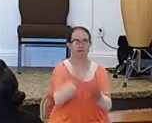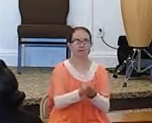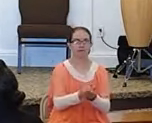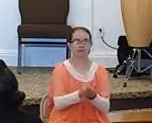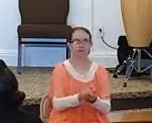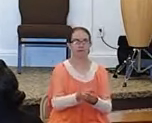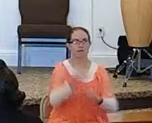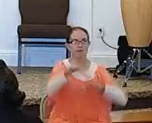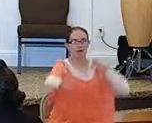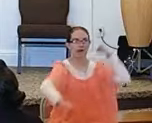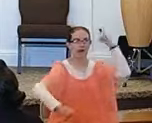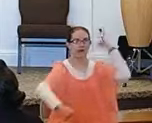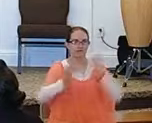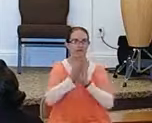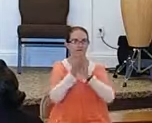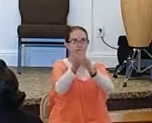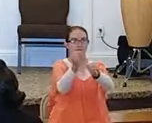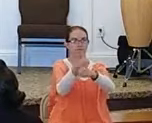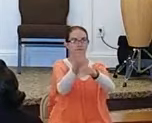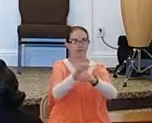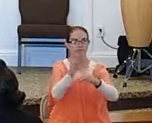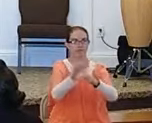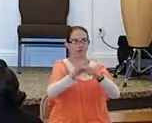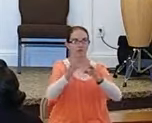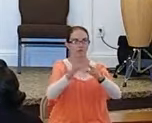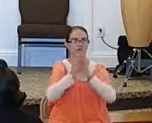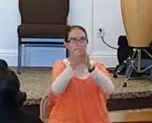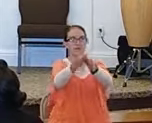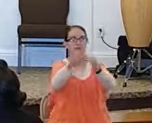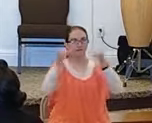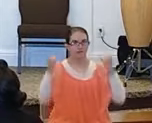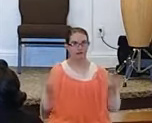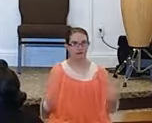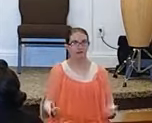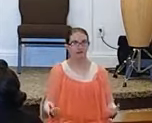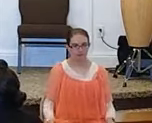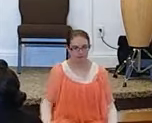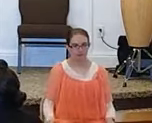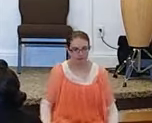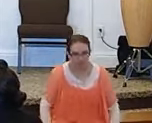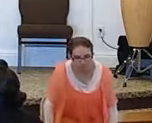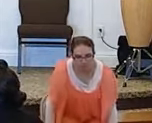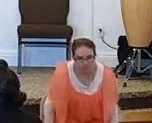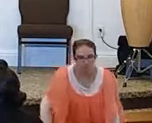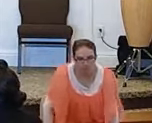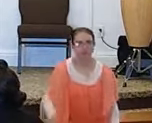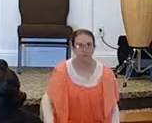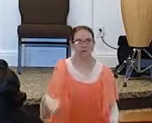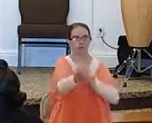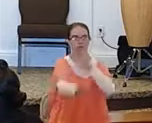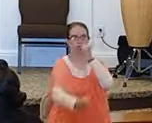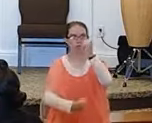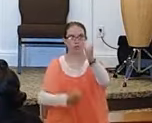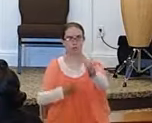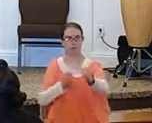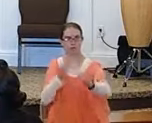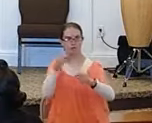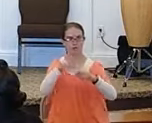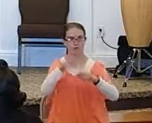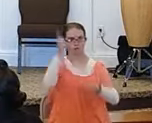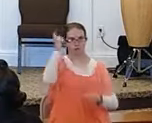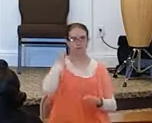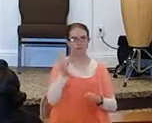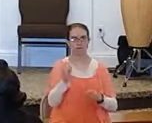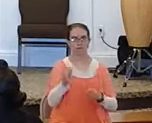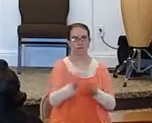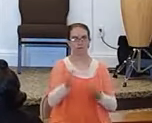an act of faith. He was making them use faith now. Hallelujah. They had rolled the stone in there because their lack